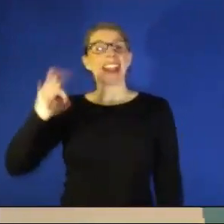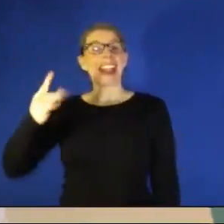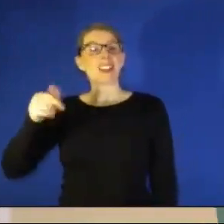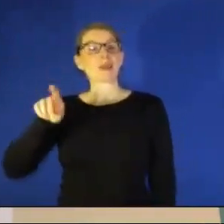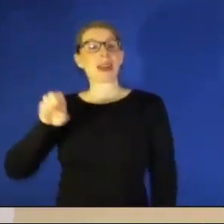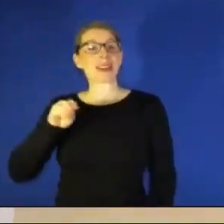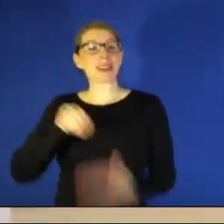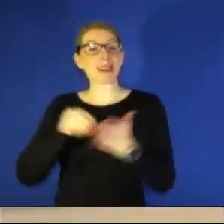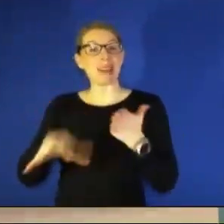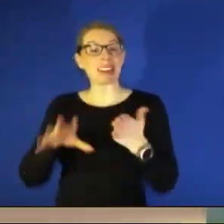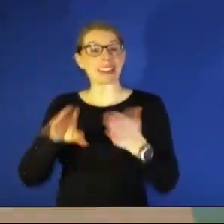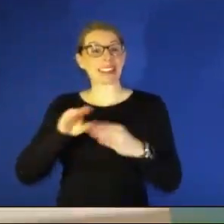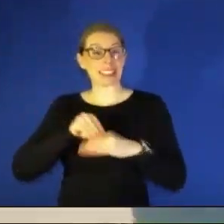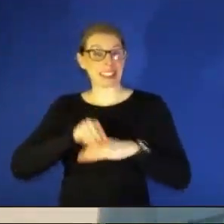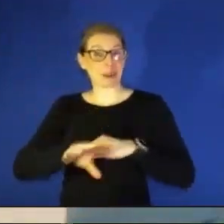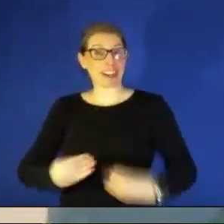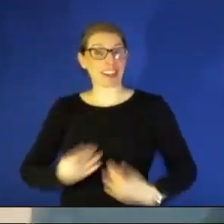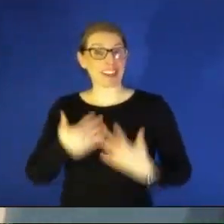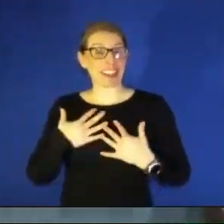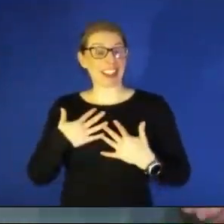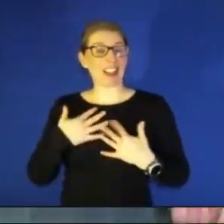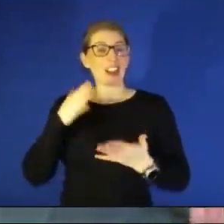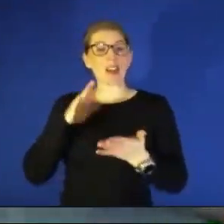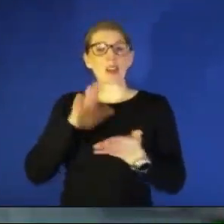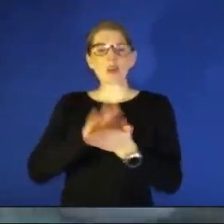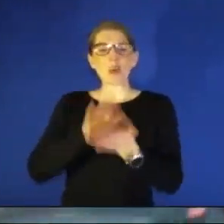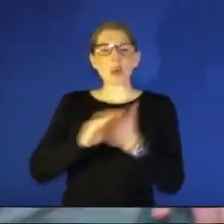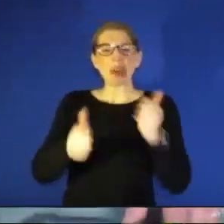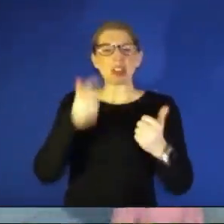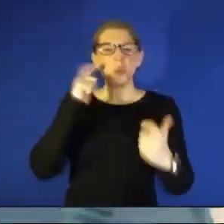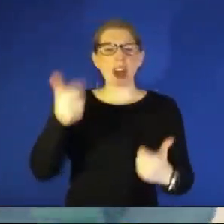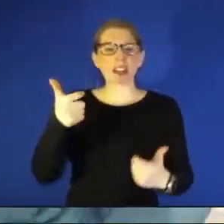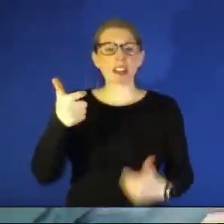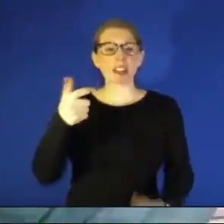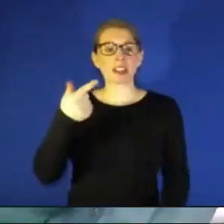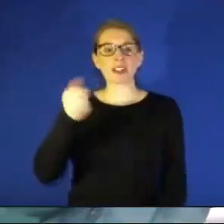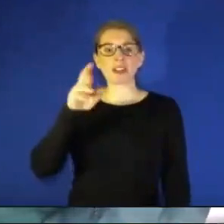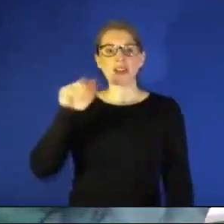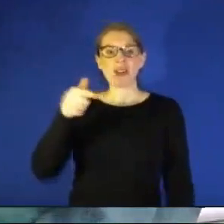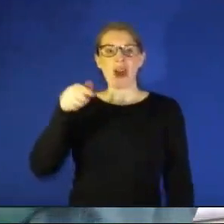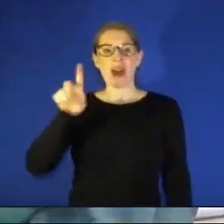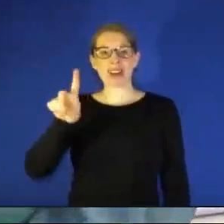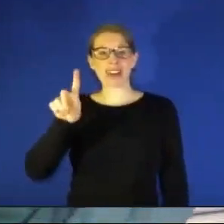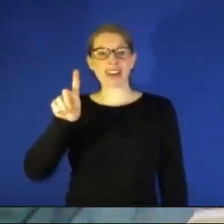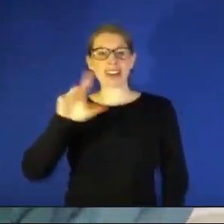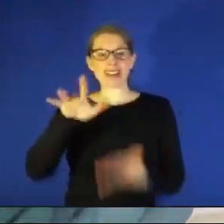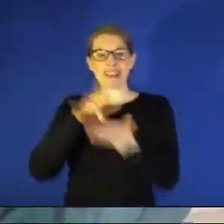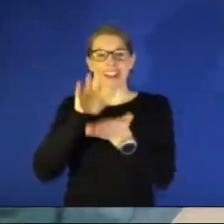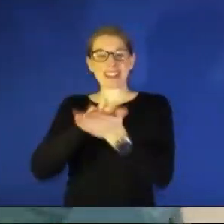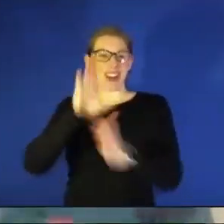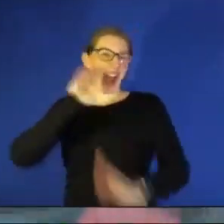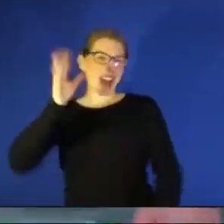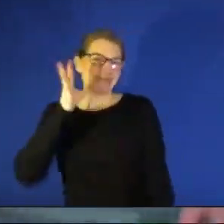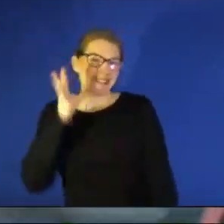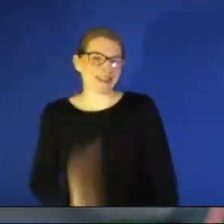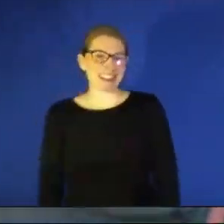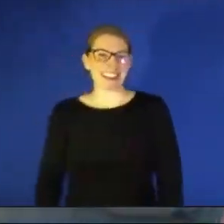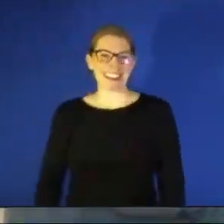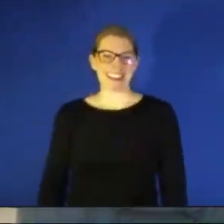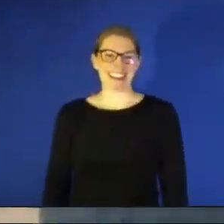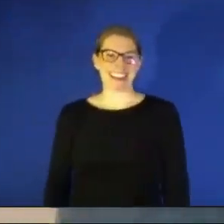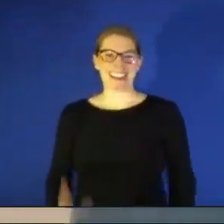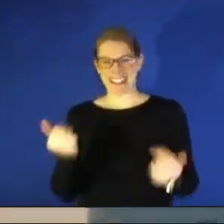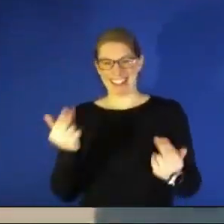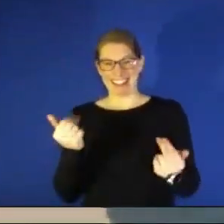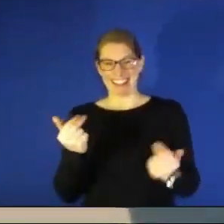You want to give them a shout out at what school or what school is watching? Gerard Middle School. Hi, Mom. And it's